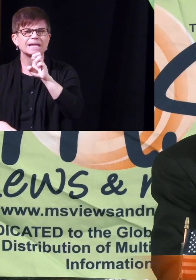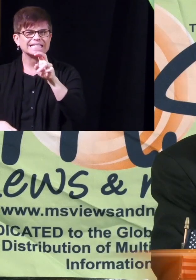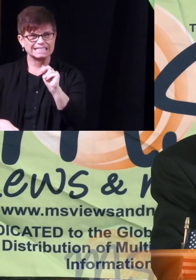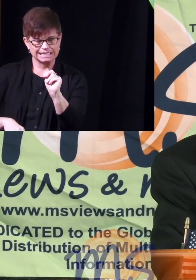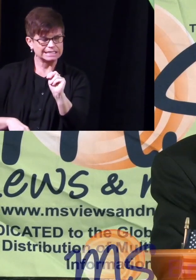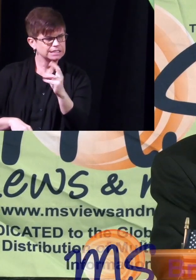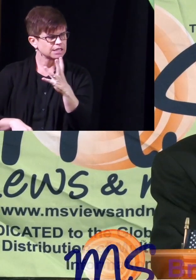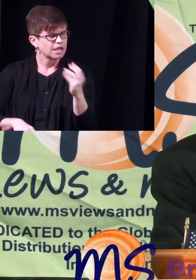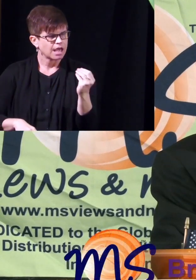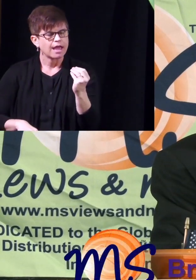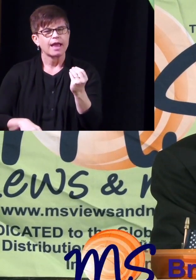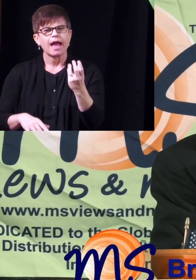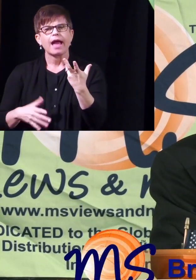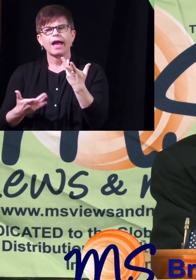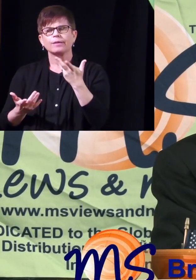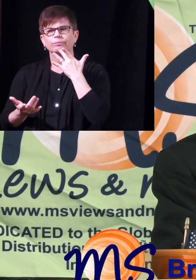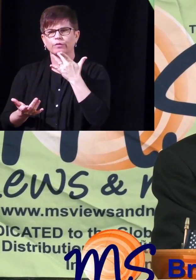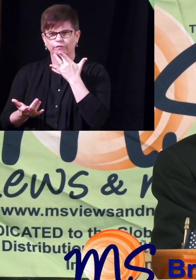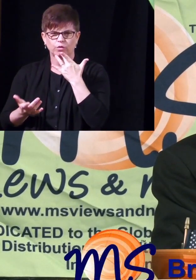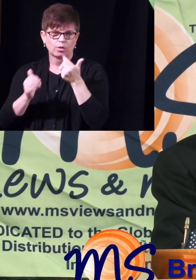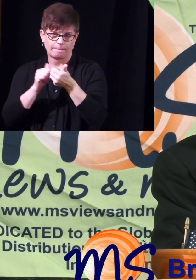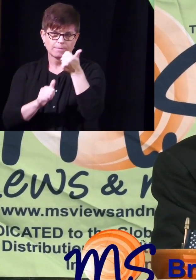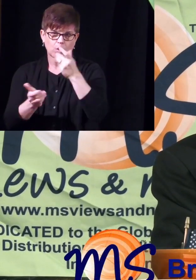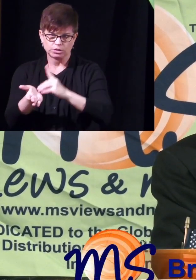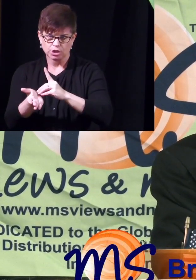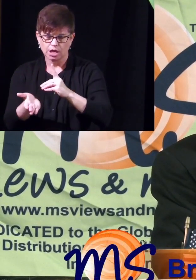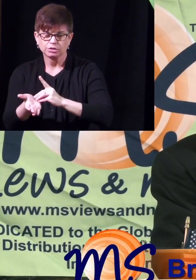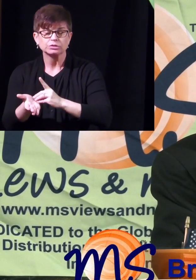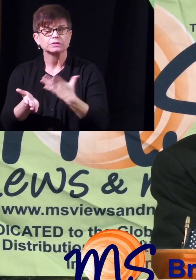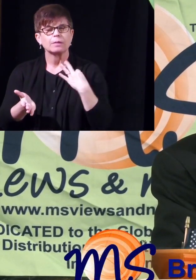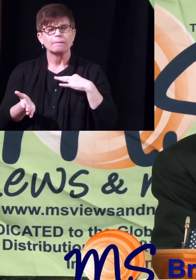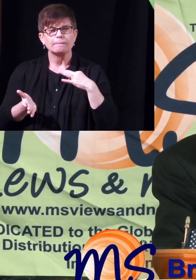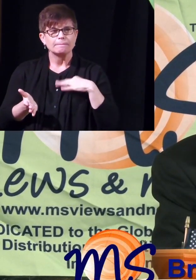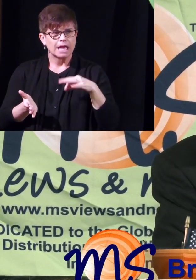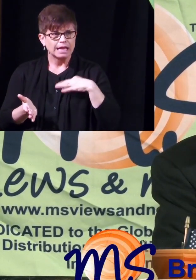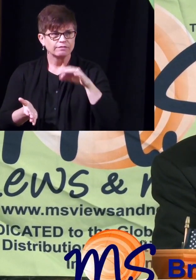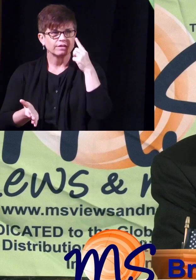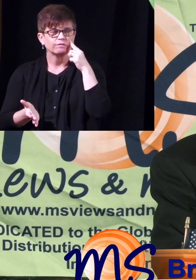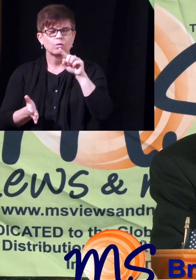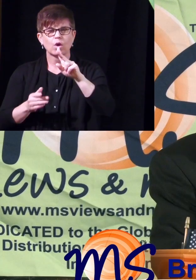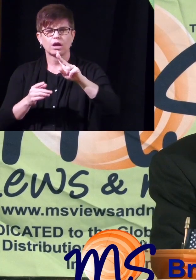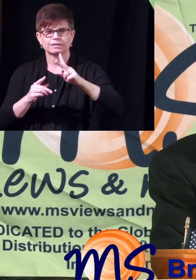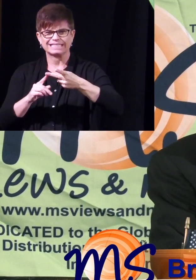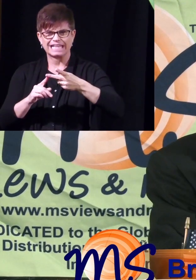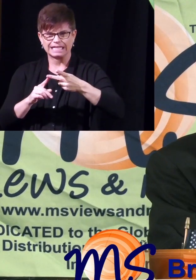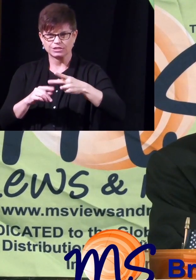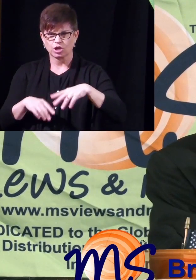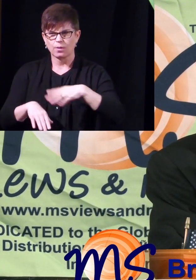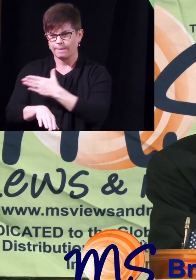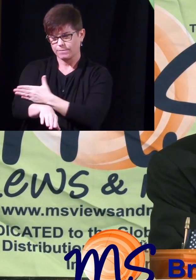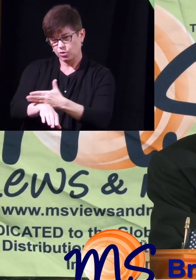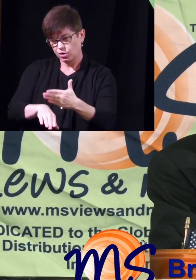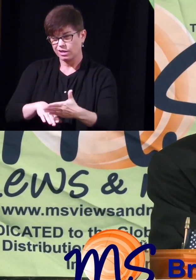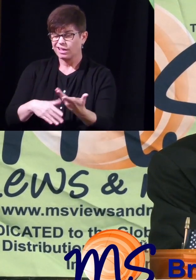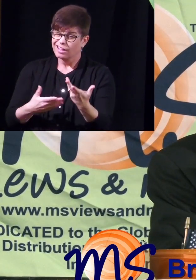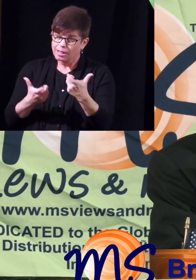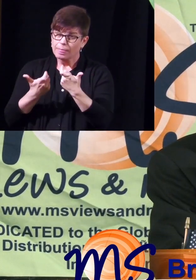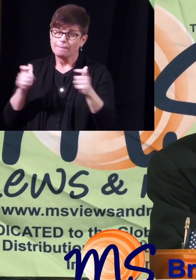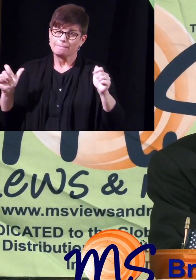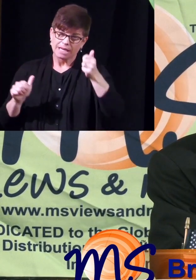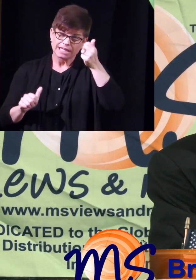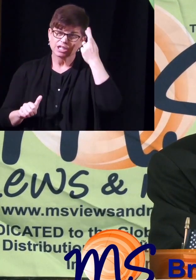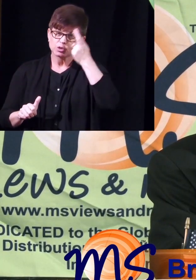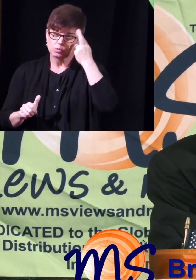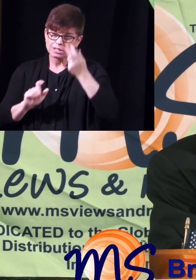also was shown to have some benefit actually for secondary progressive MS in some of the trial studies. The biggest reason, though, for a switch came about